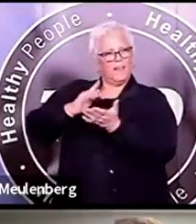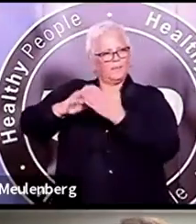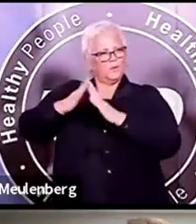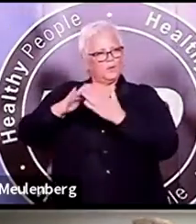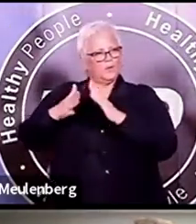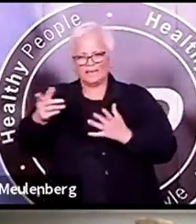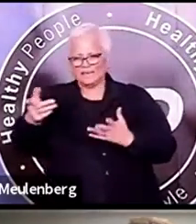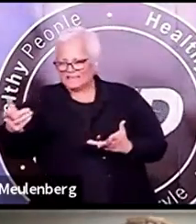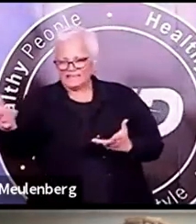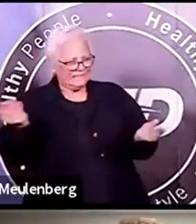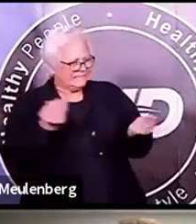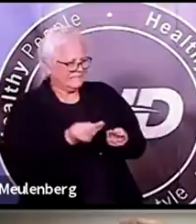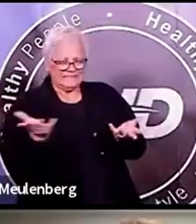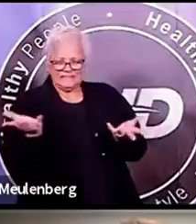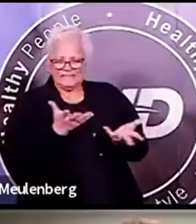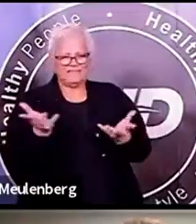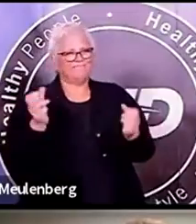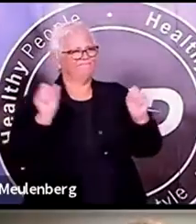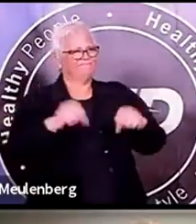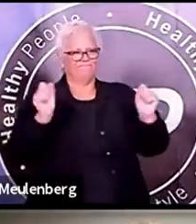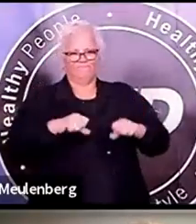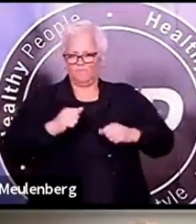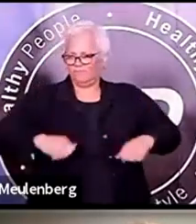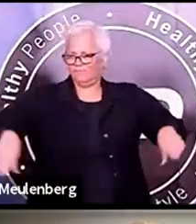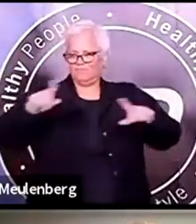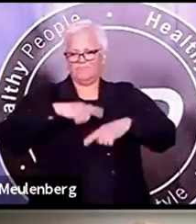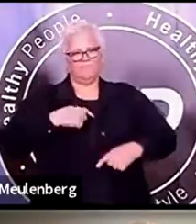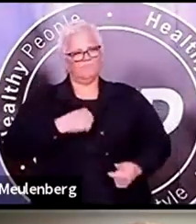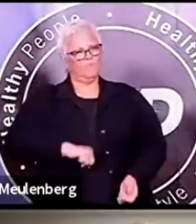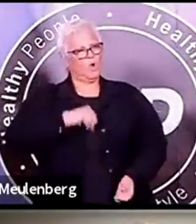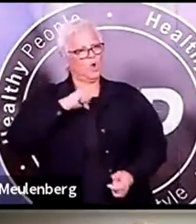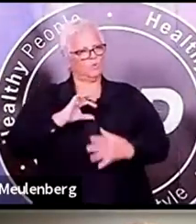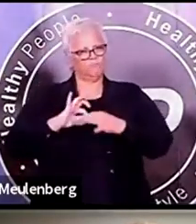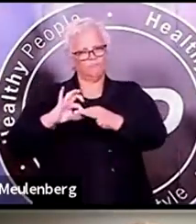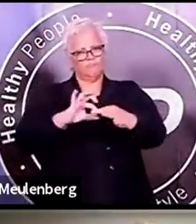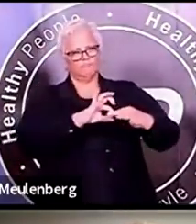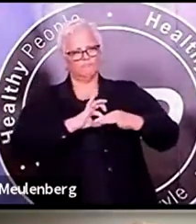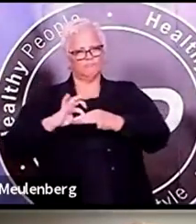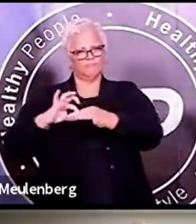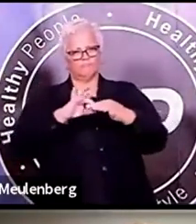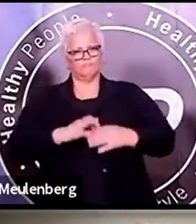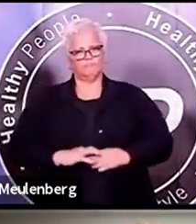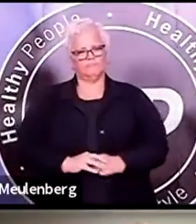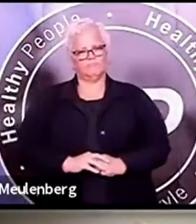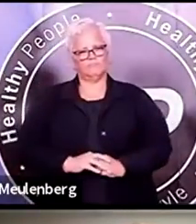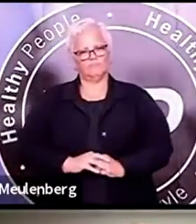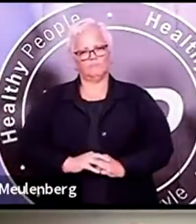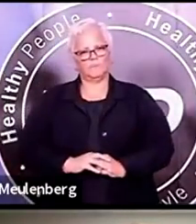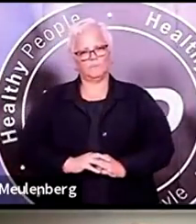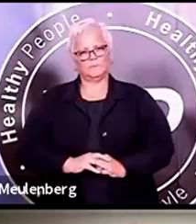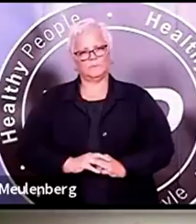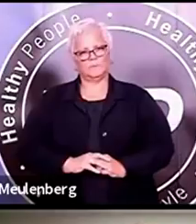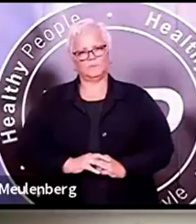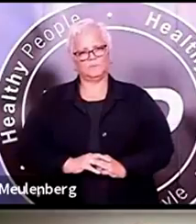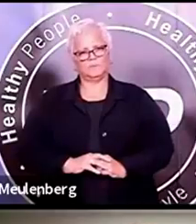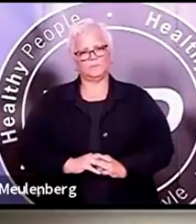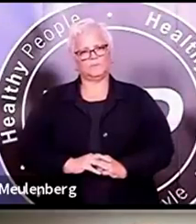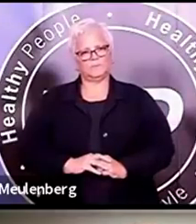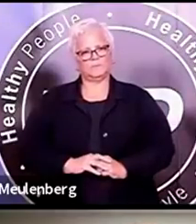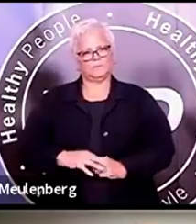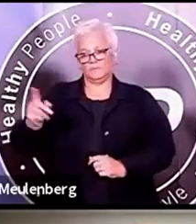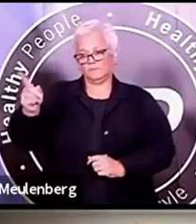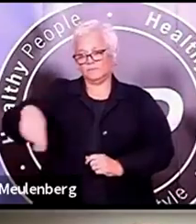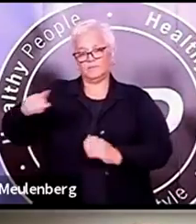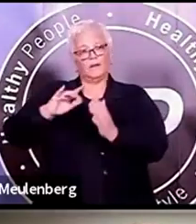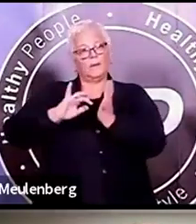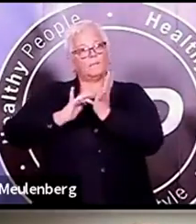medical professionals. And then it passed overwhelmingly, and we've since updated it twice. In this most recent vote